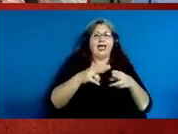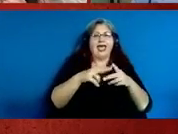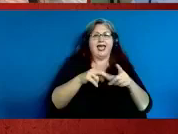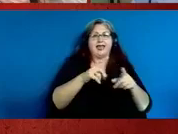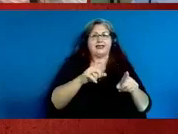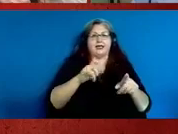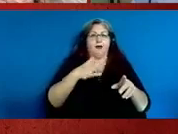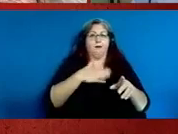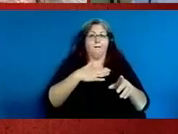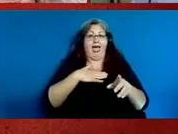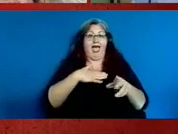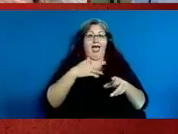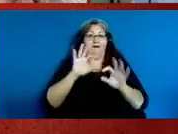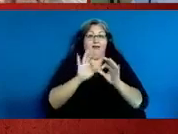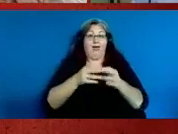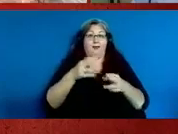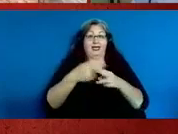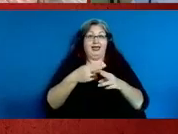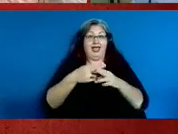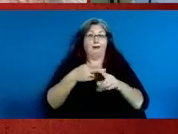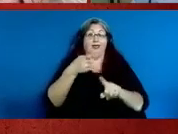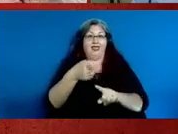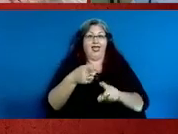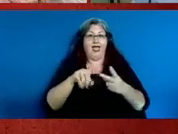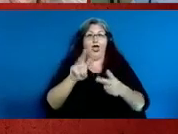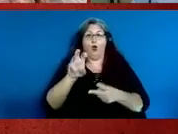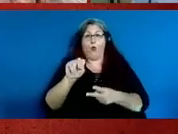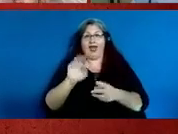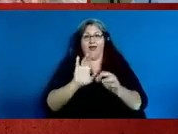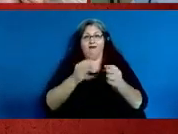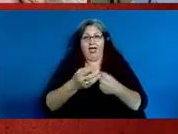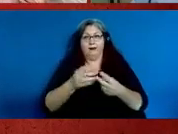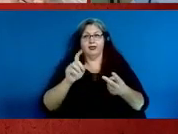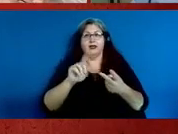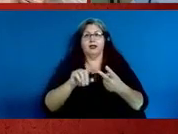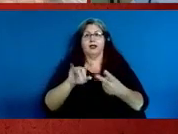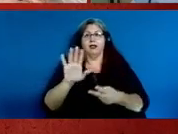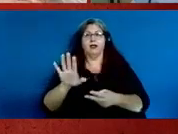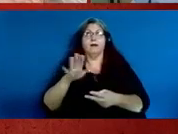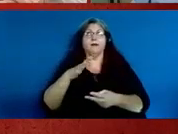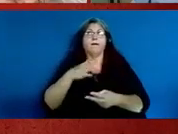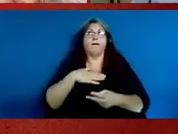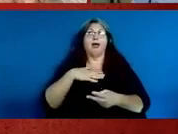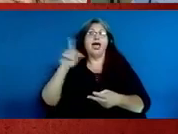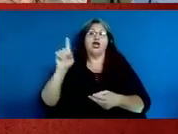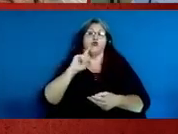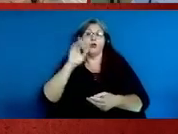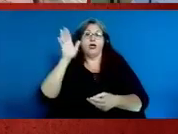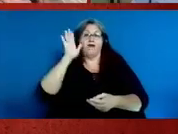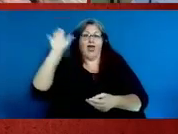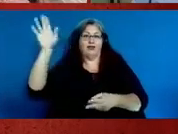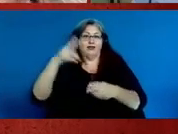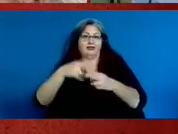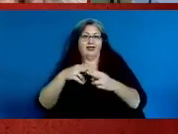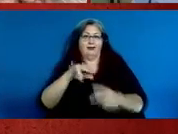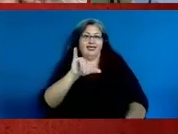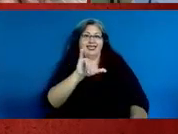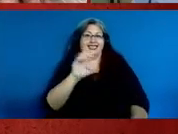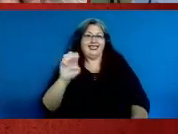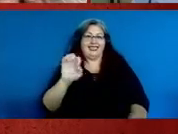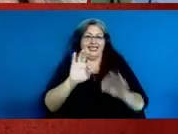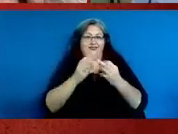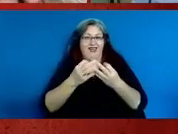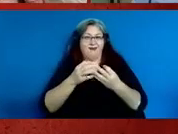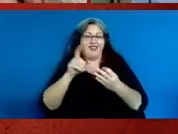family's name, you know, is in it, the Wen family. My real father's name, the Yi family. Like